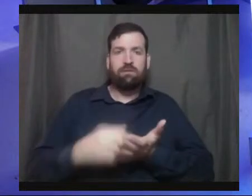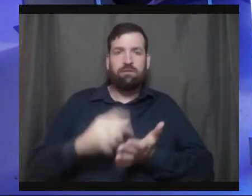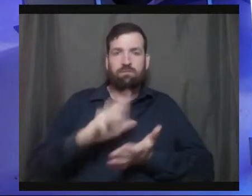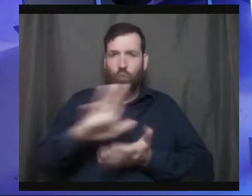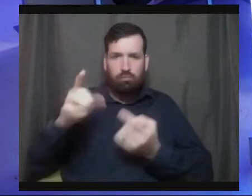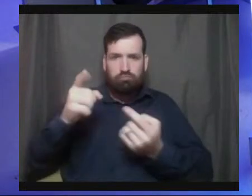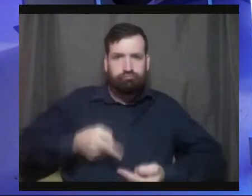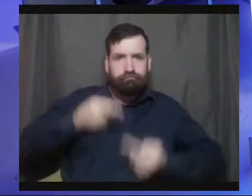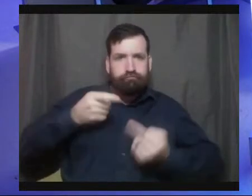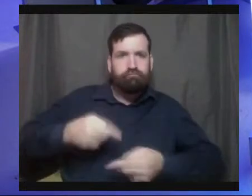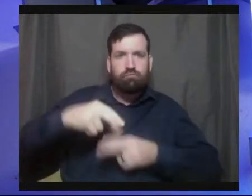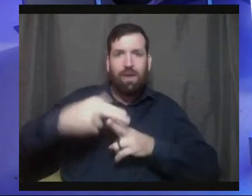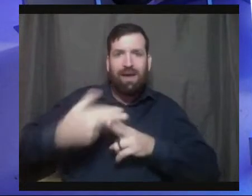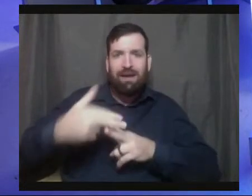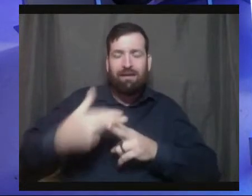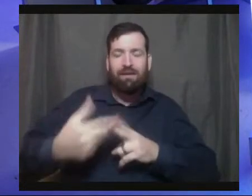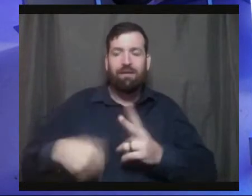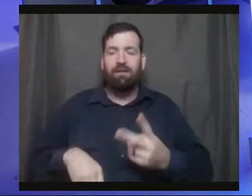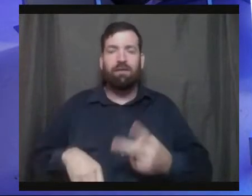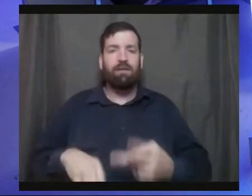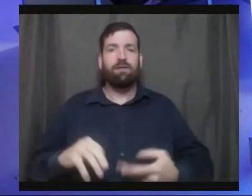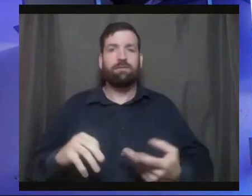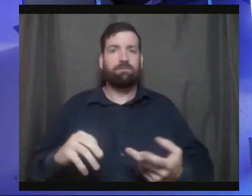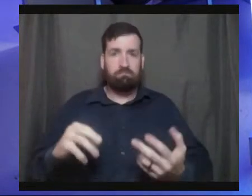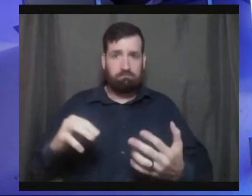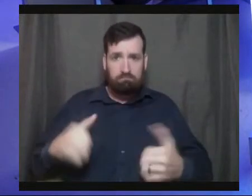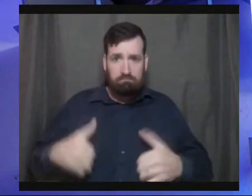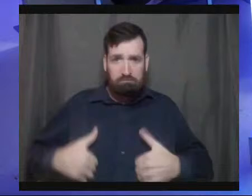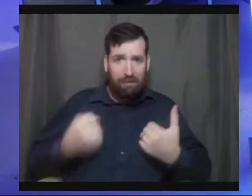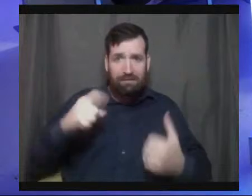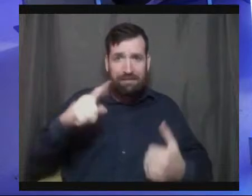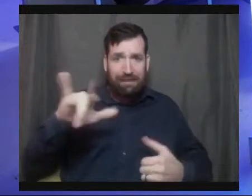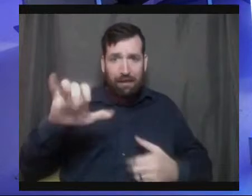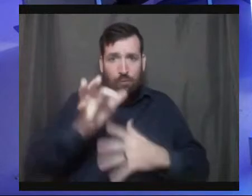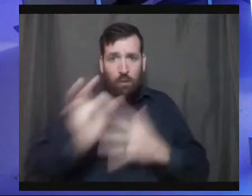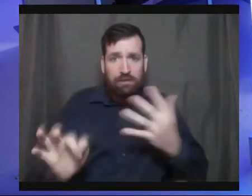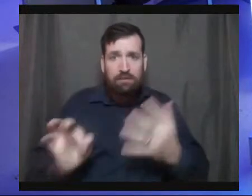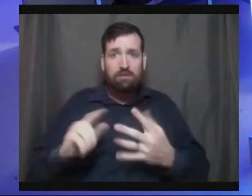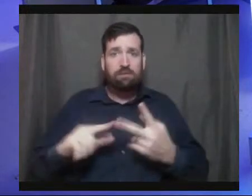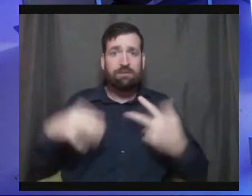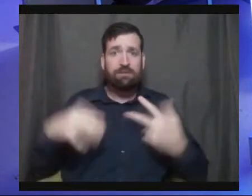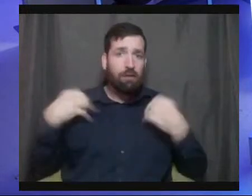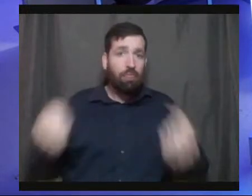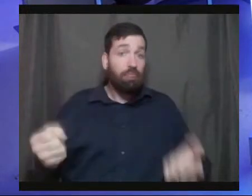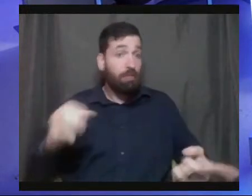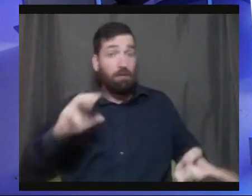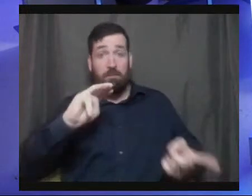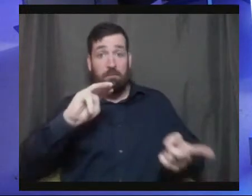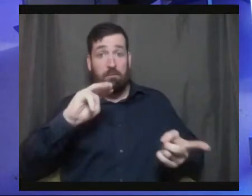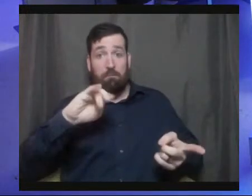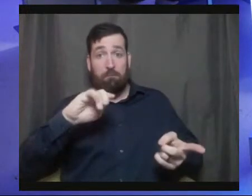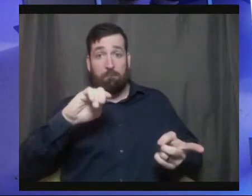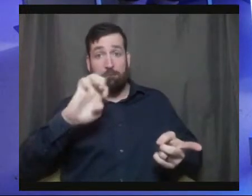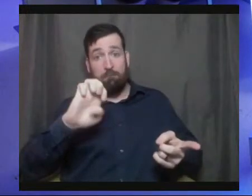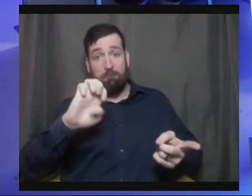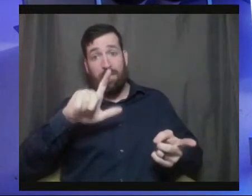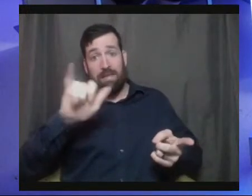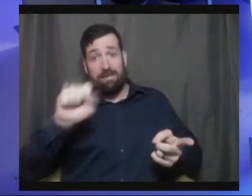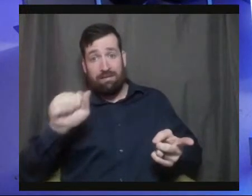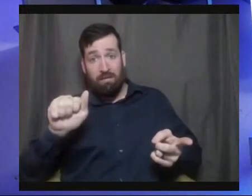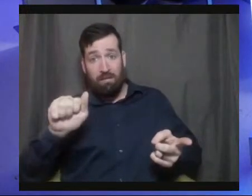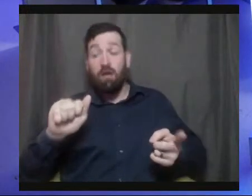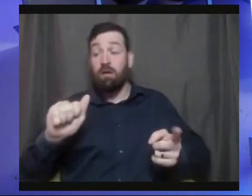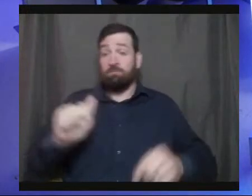weight when it comes to just lifestyle choices and health issues. Melissa? I would say myself,